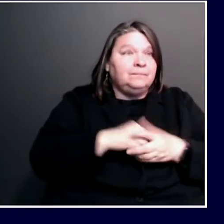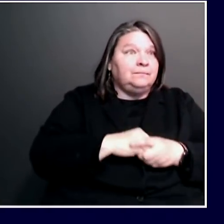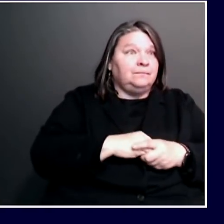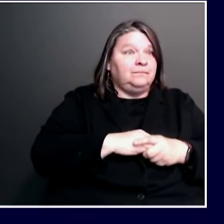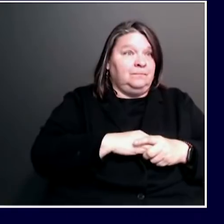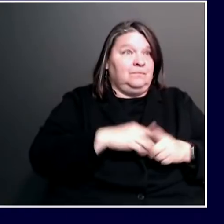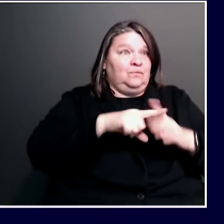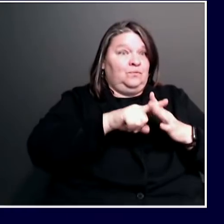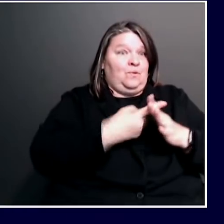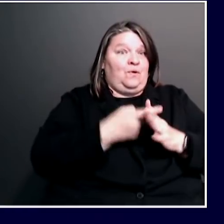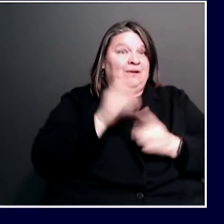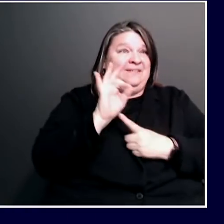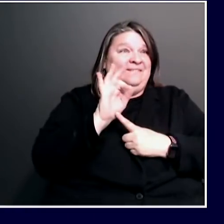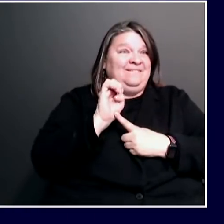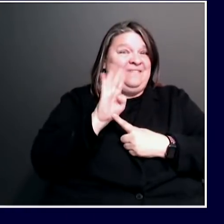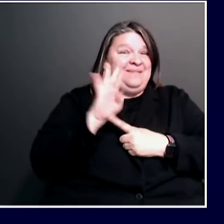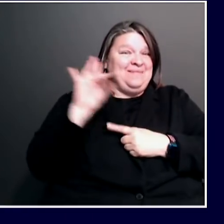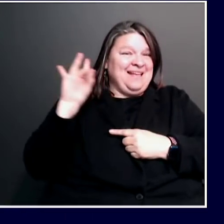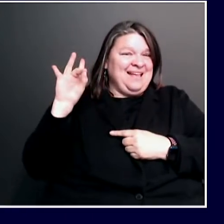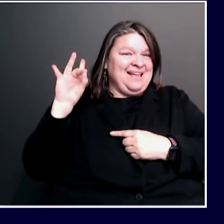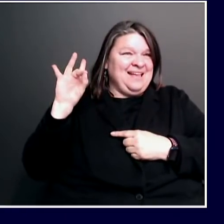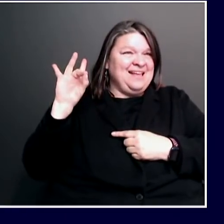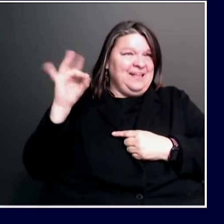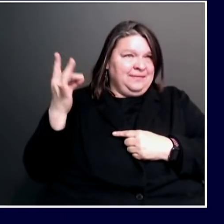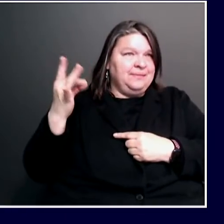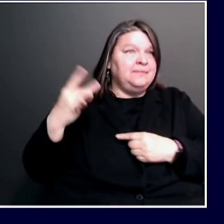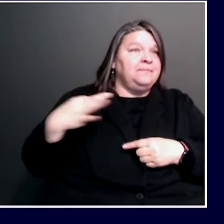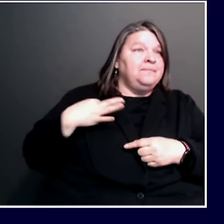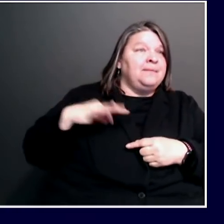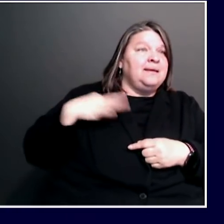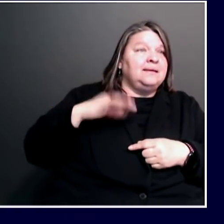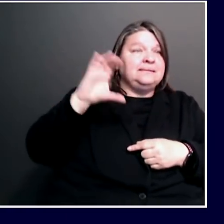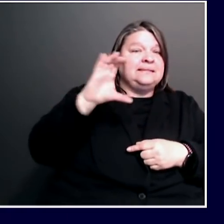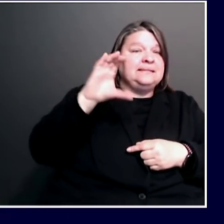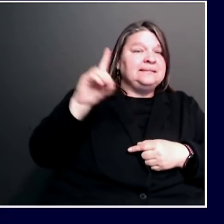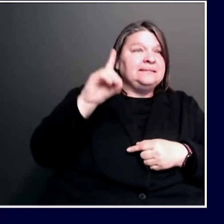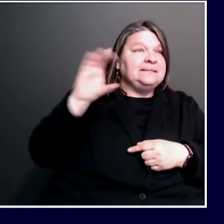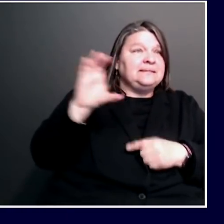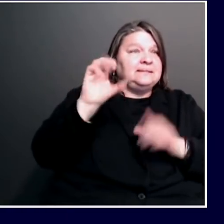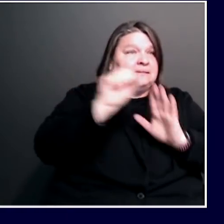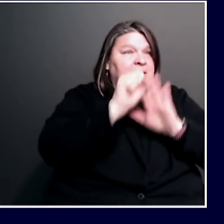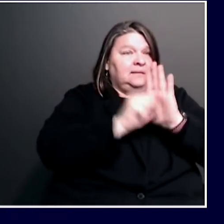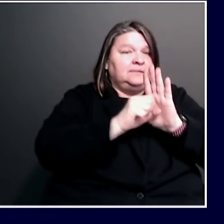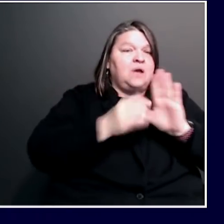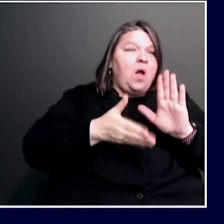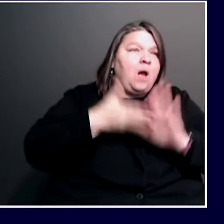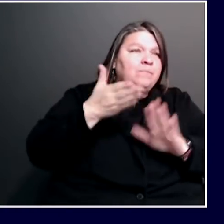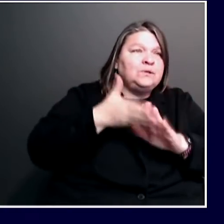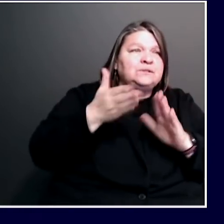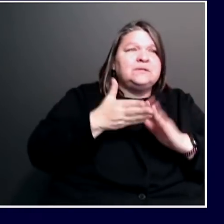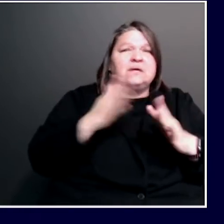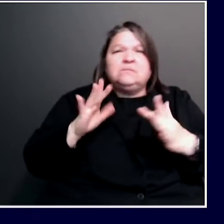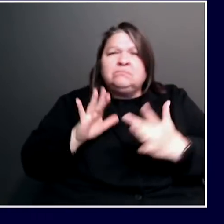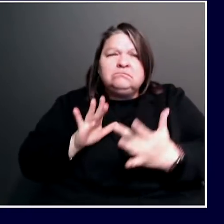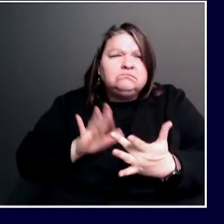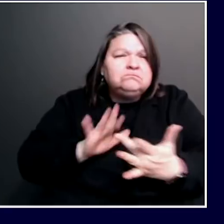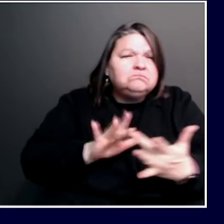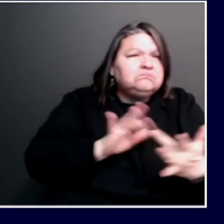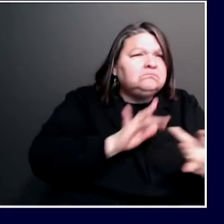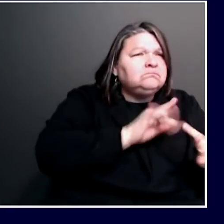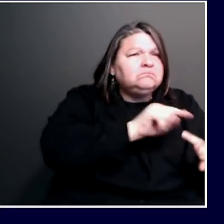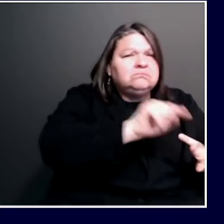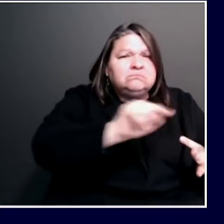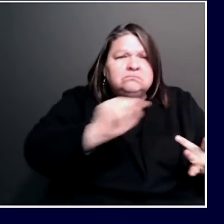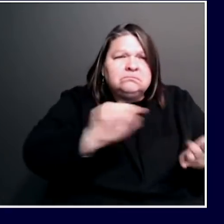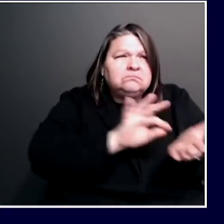8th, the Maine CDC's state-operated contact tracing program for the general public will come